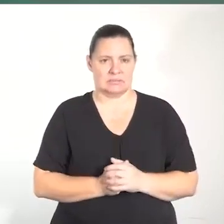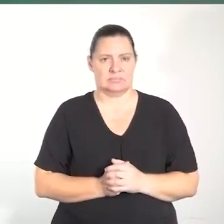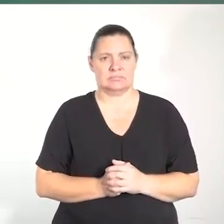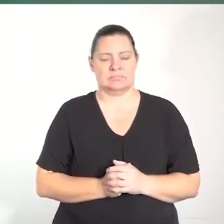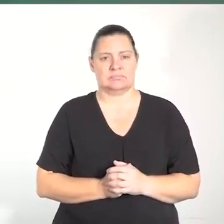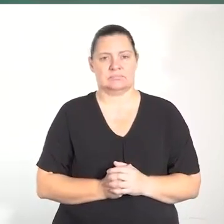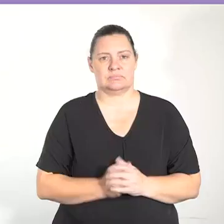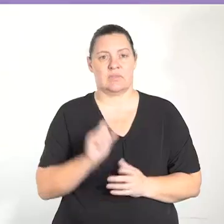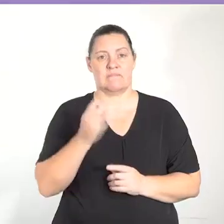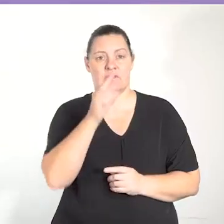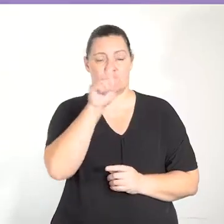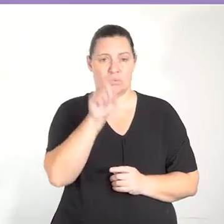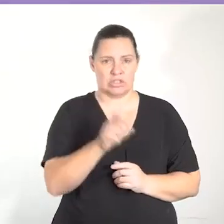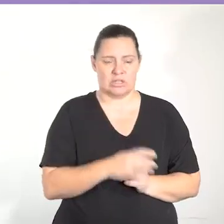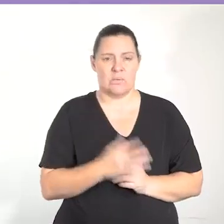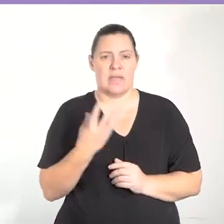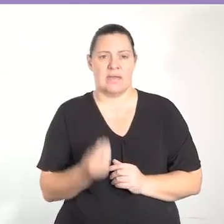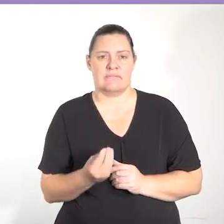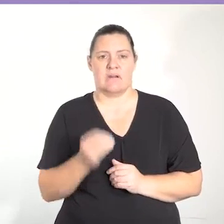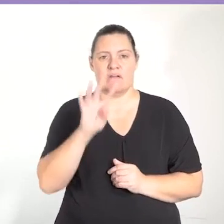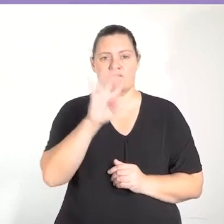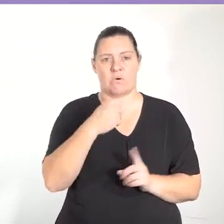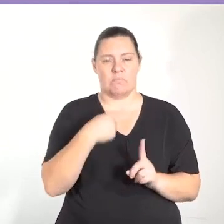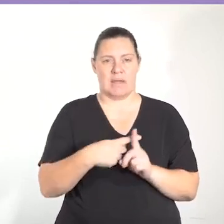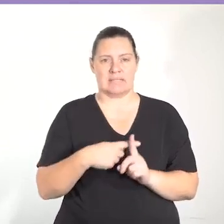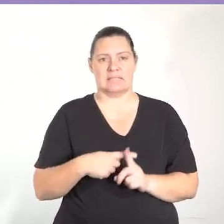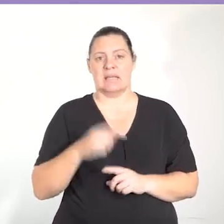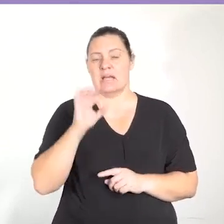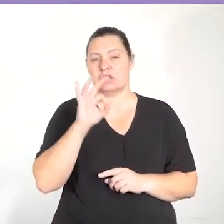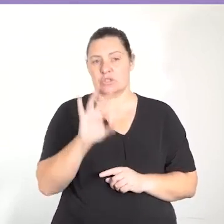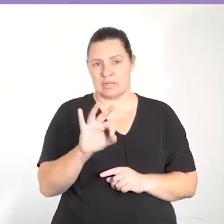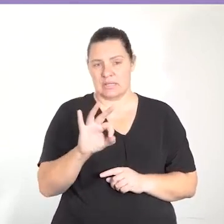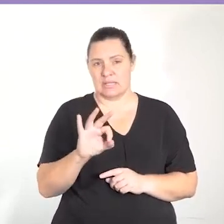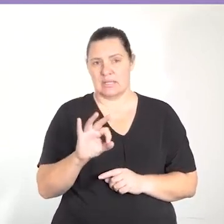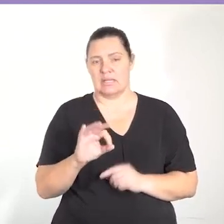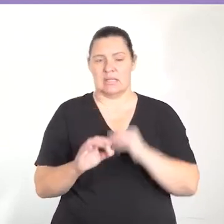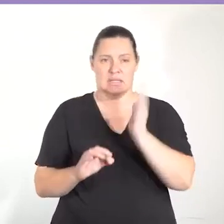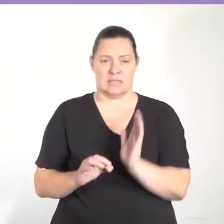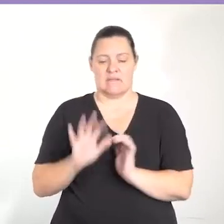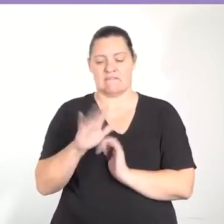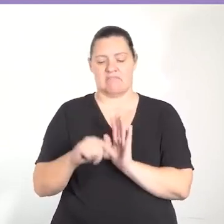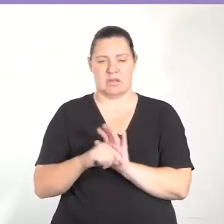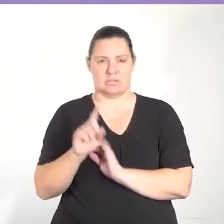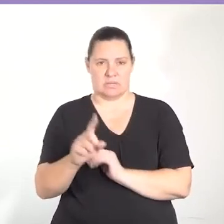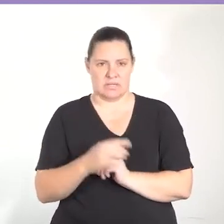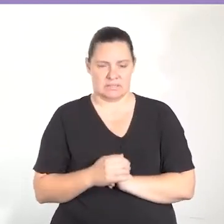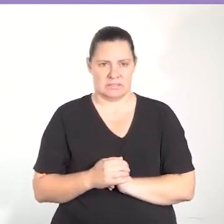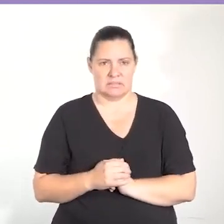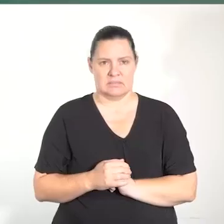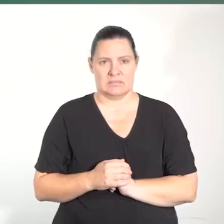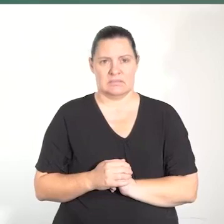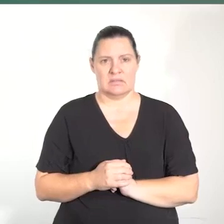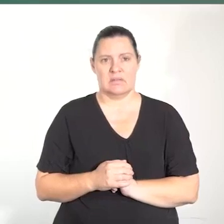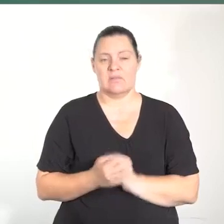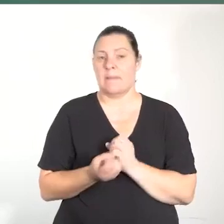lesson. So as our first question there, we have 4 plus 3 open bracket 5 minus 1. Now remember,